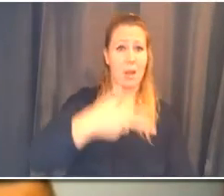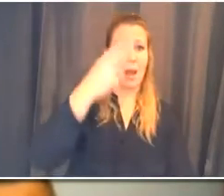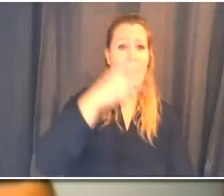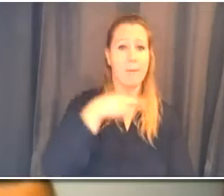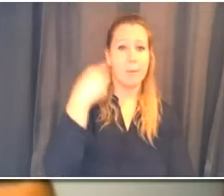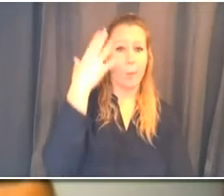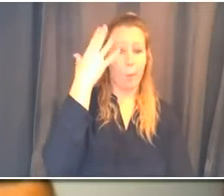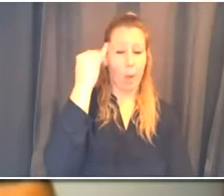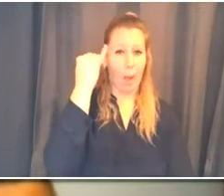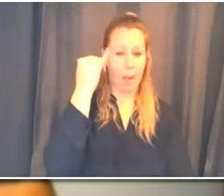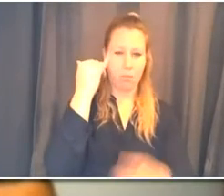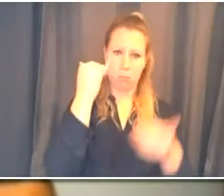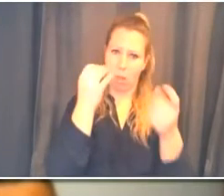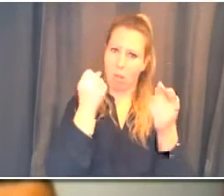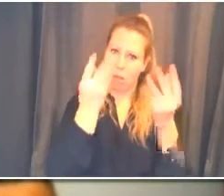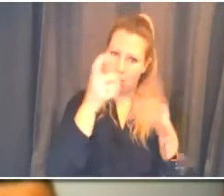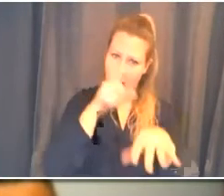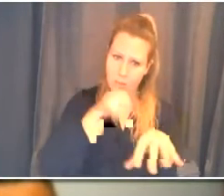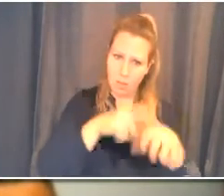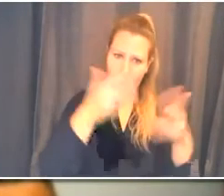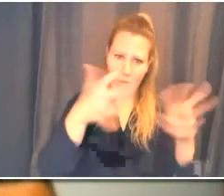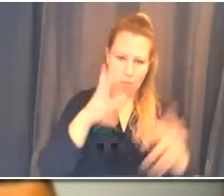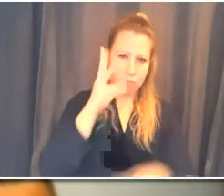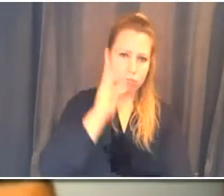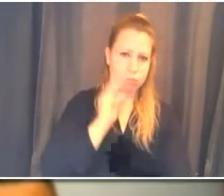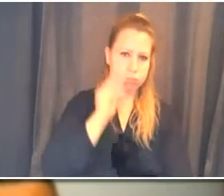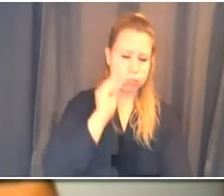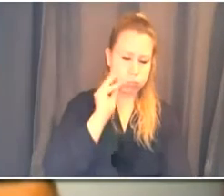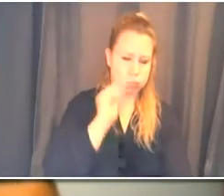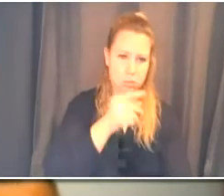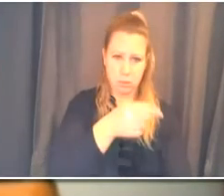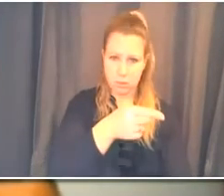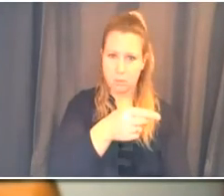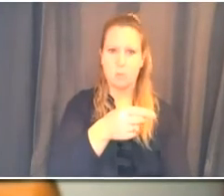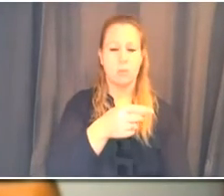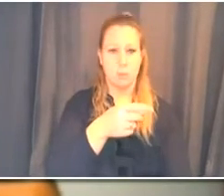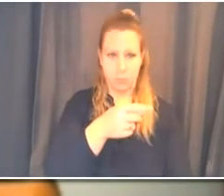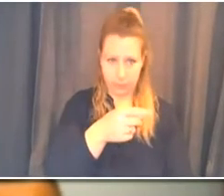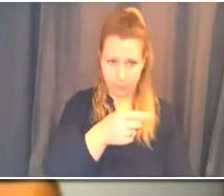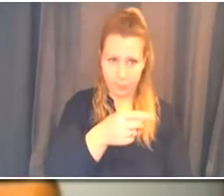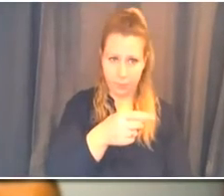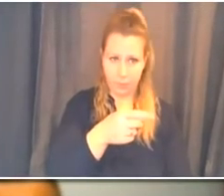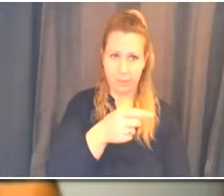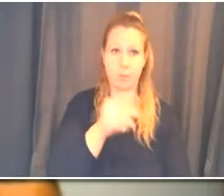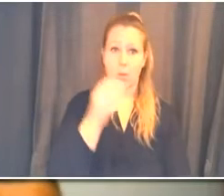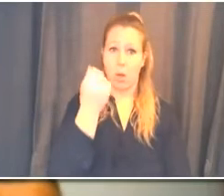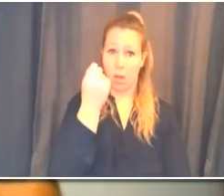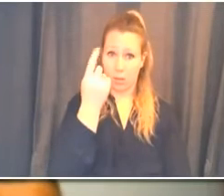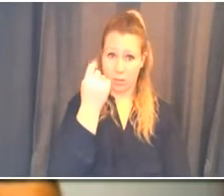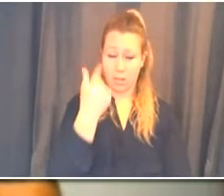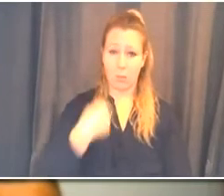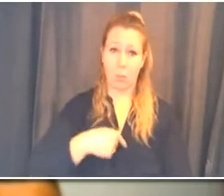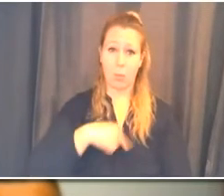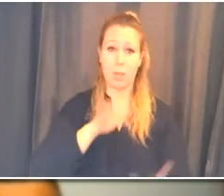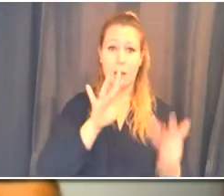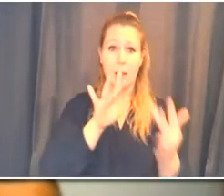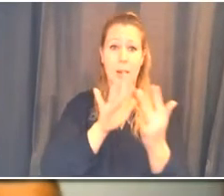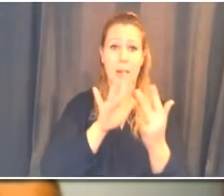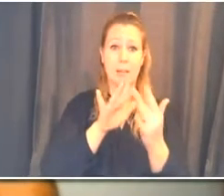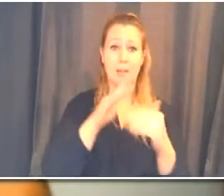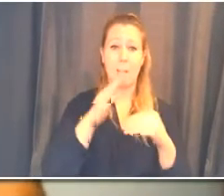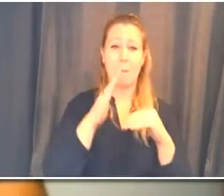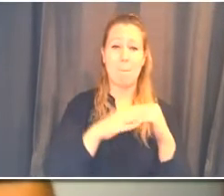we checking in they they are being handled those households are not seeing an increase in violence because those